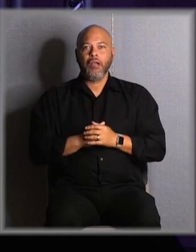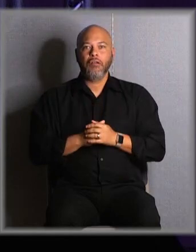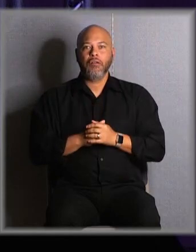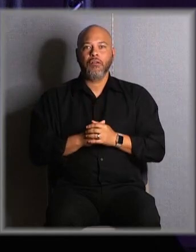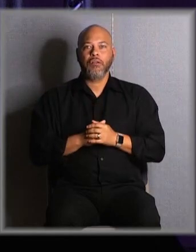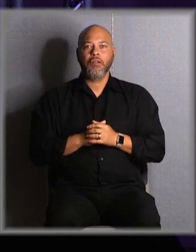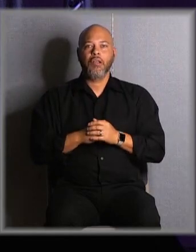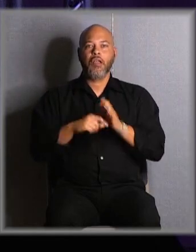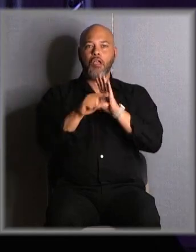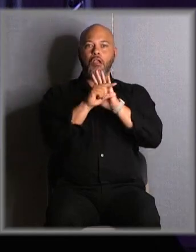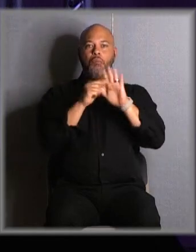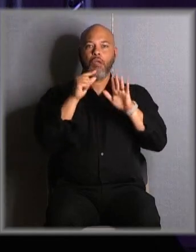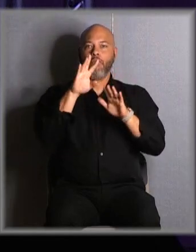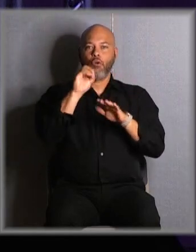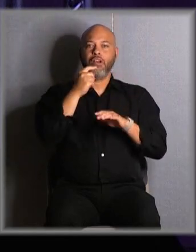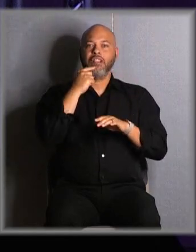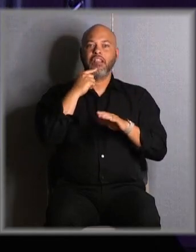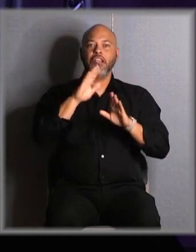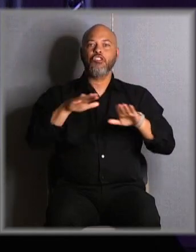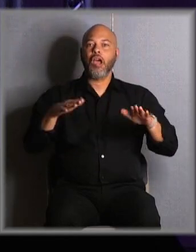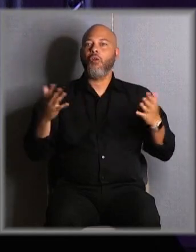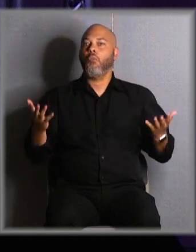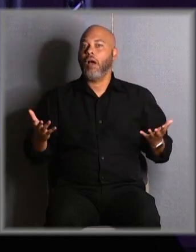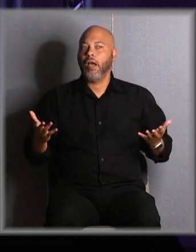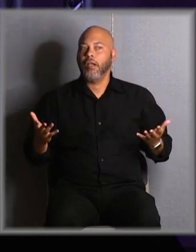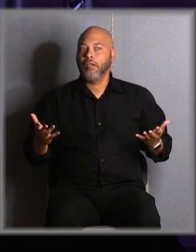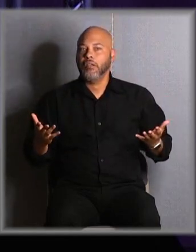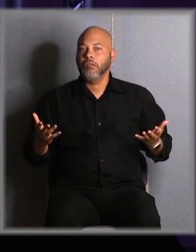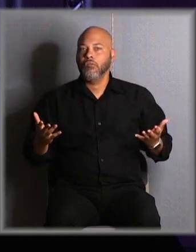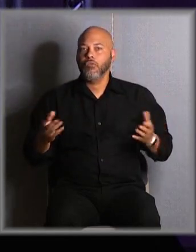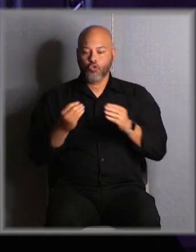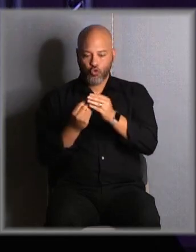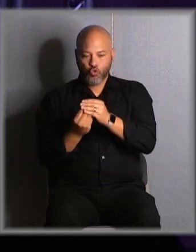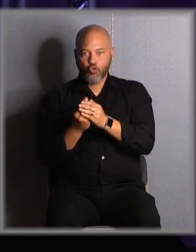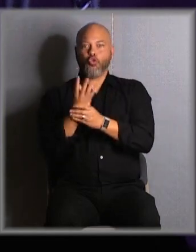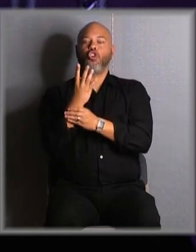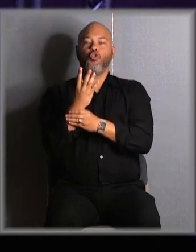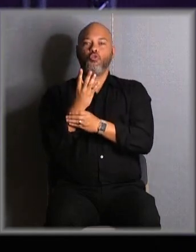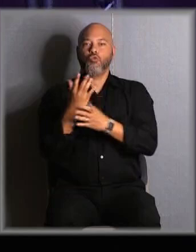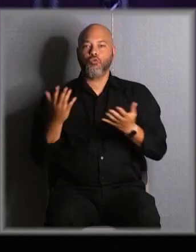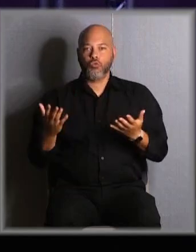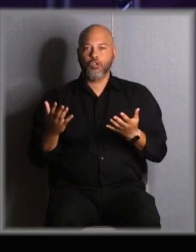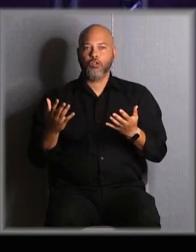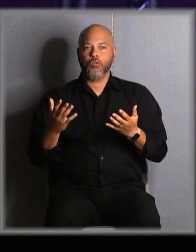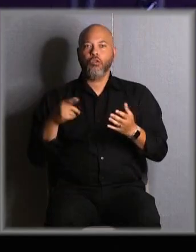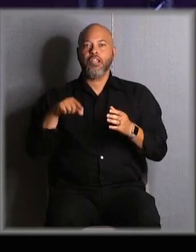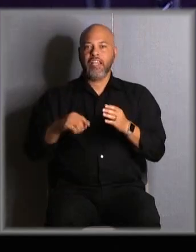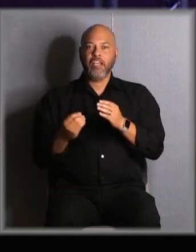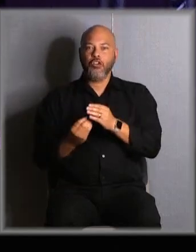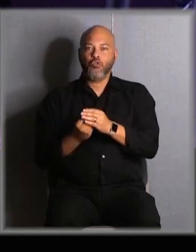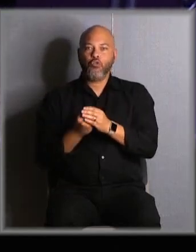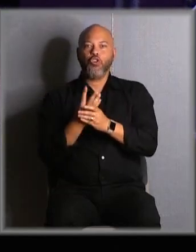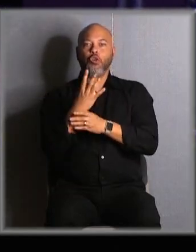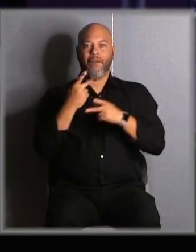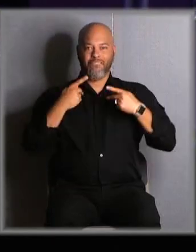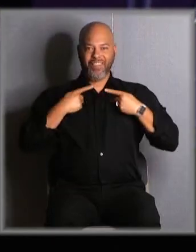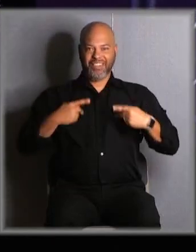Verse 40 says, the child done what? He grew. In other words, he grew